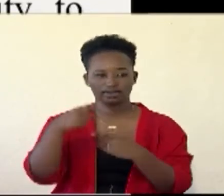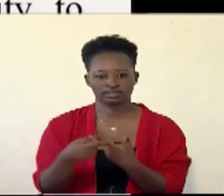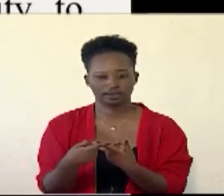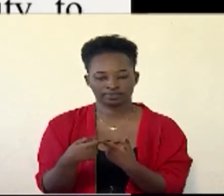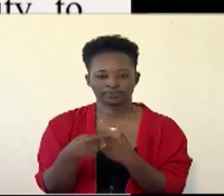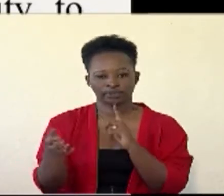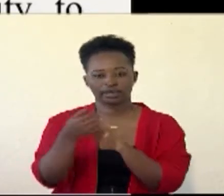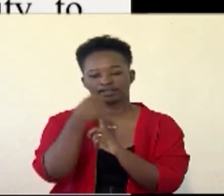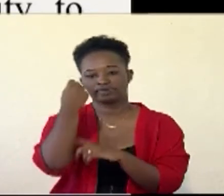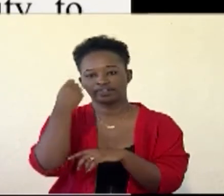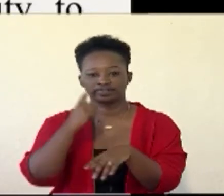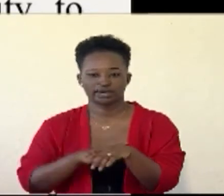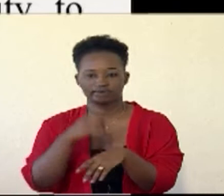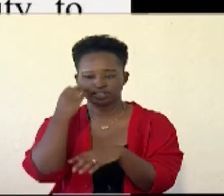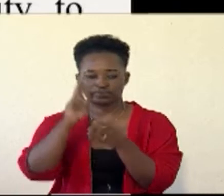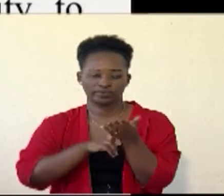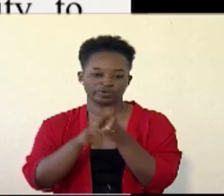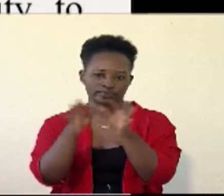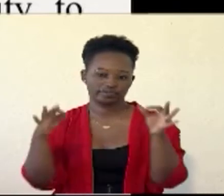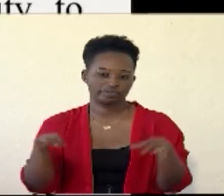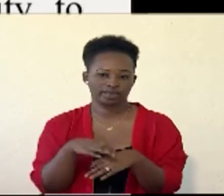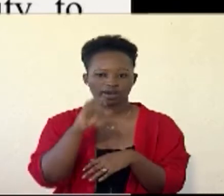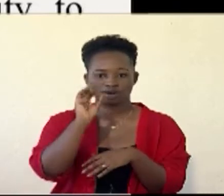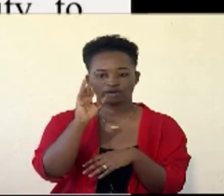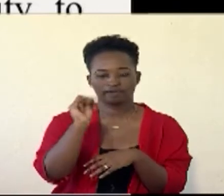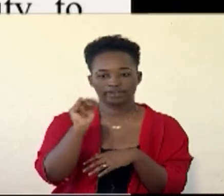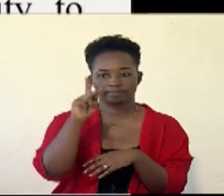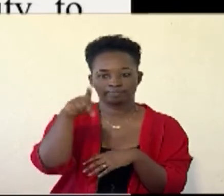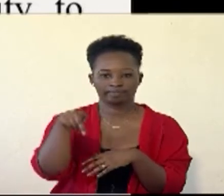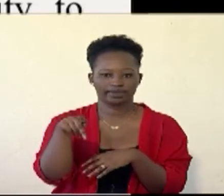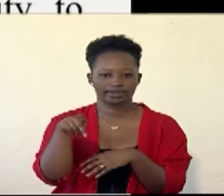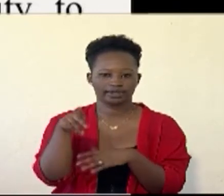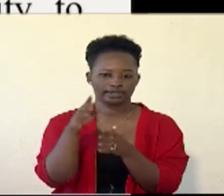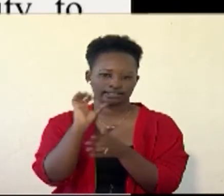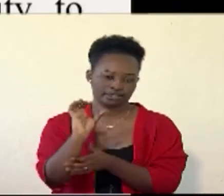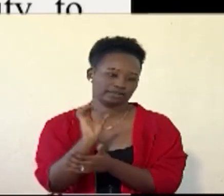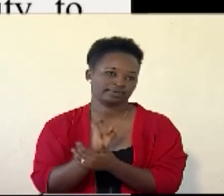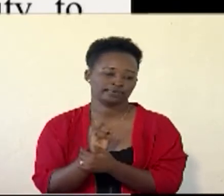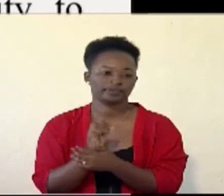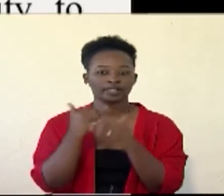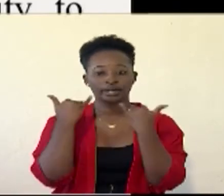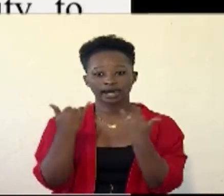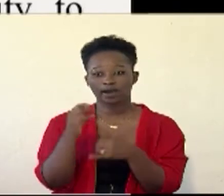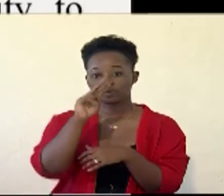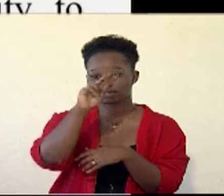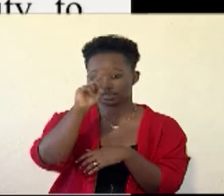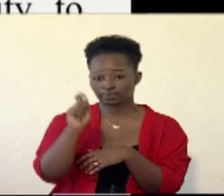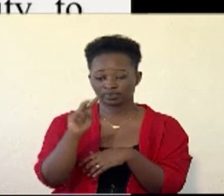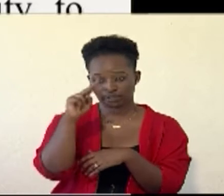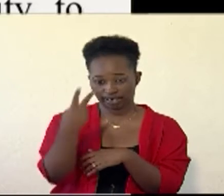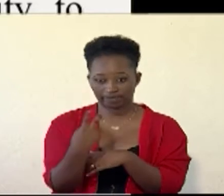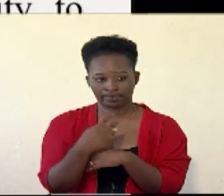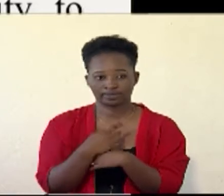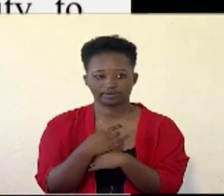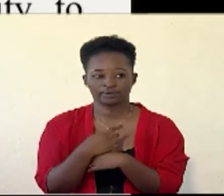also 5 times if you use the formula of marginal propensity to consume. Now, on the second question,